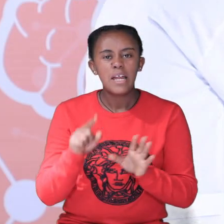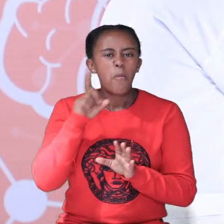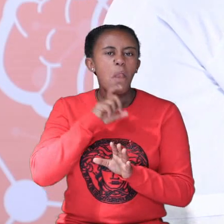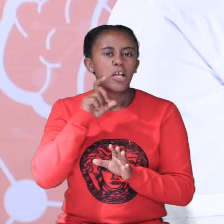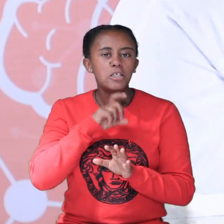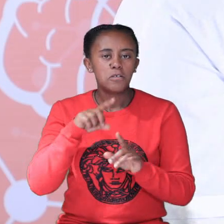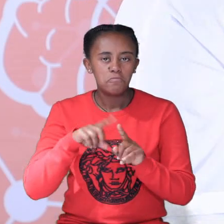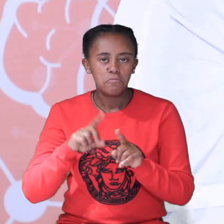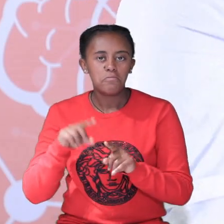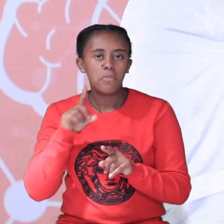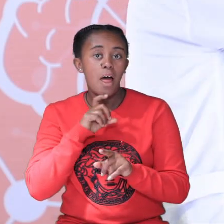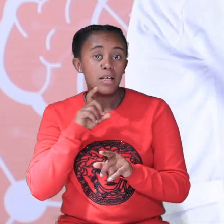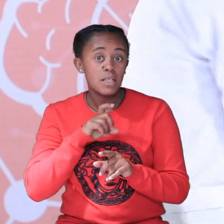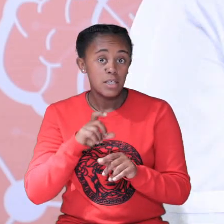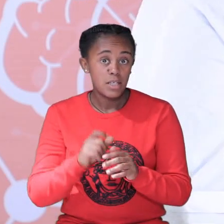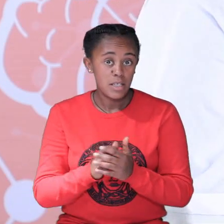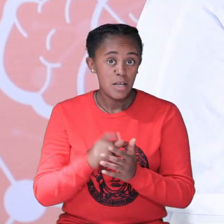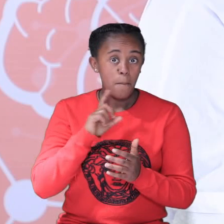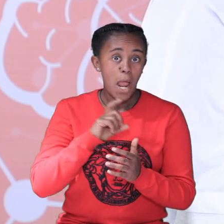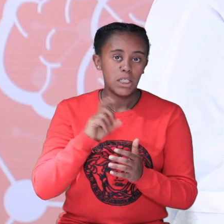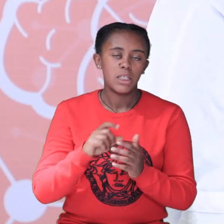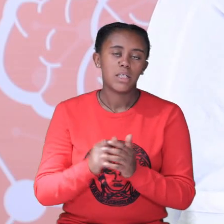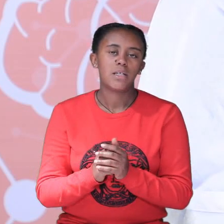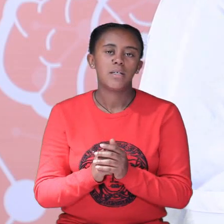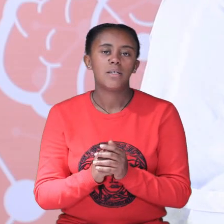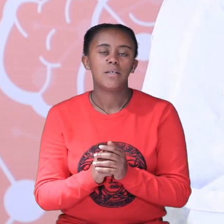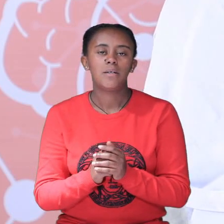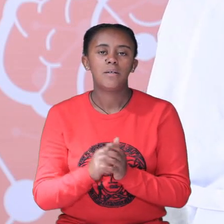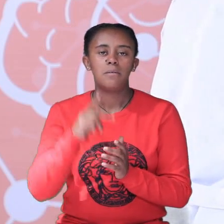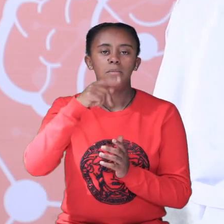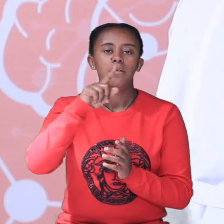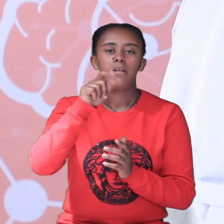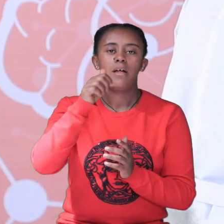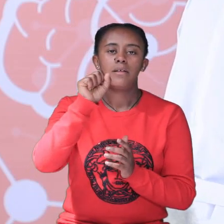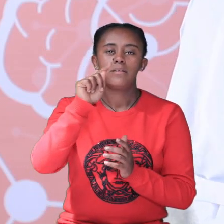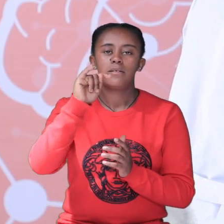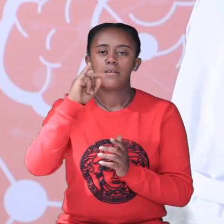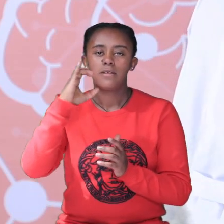plastic, clear plastic.